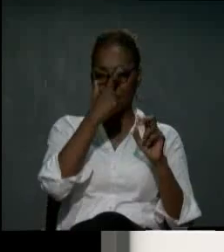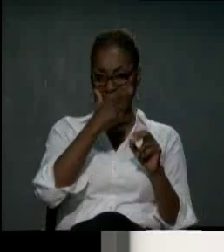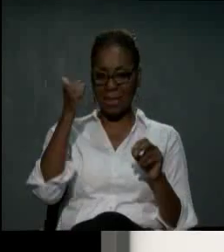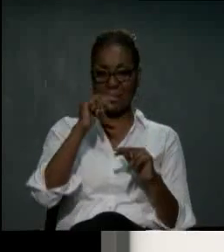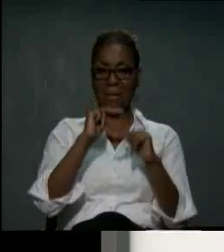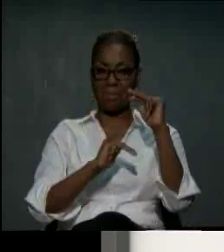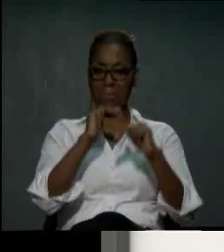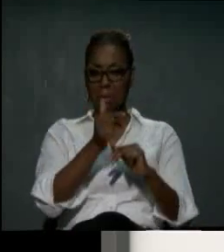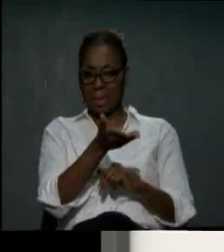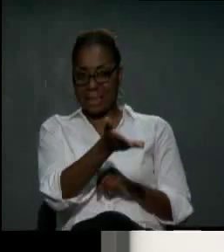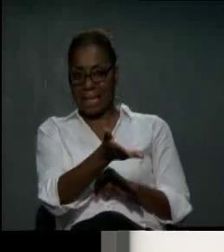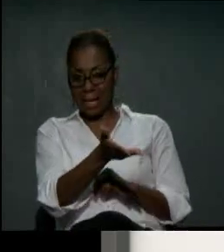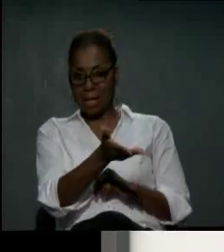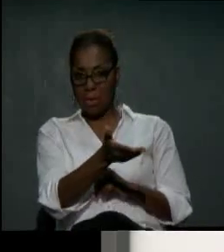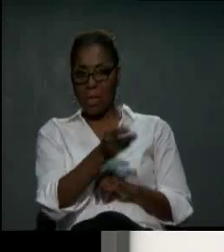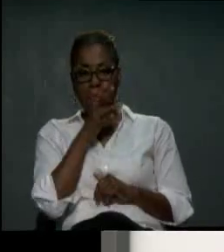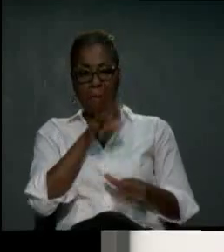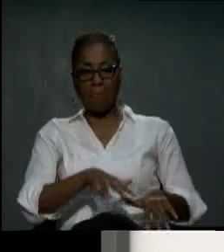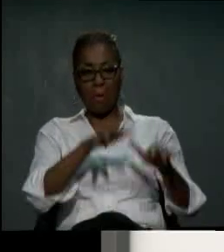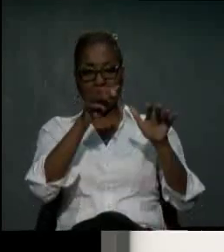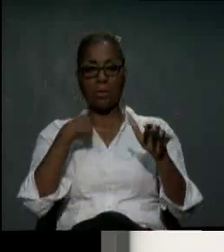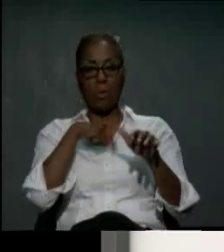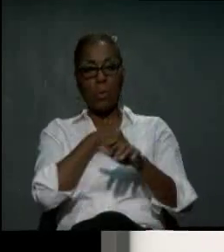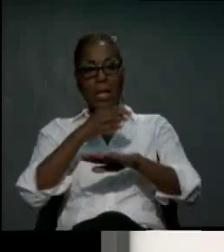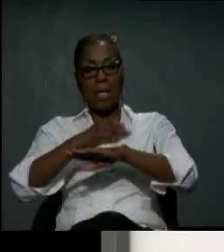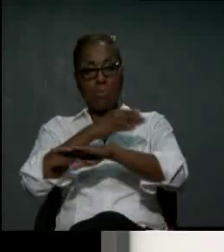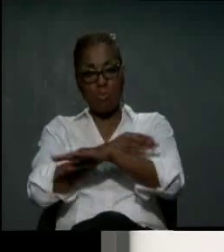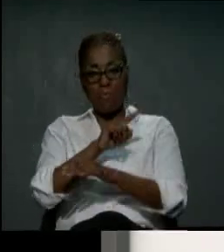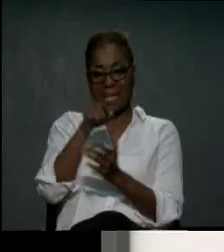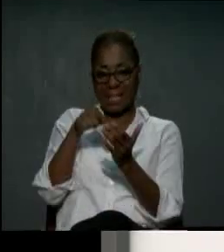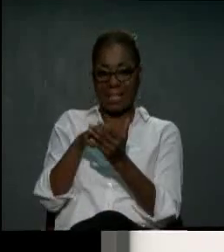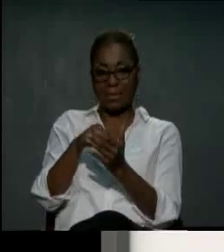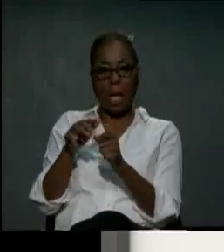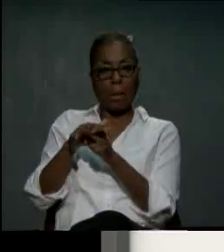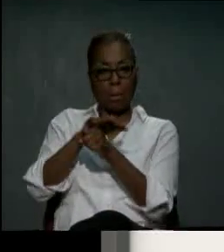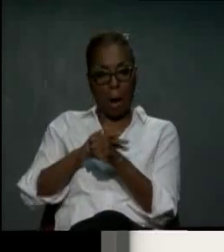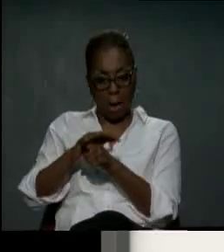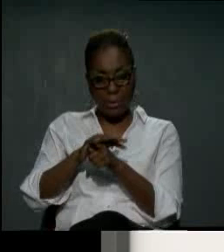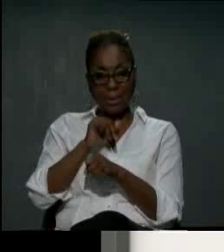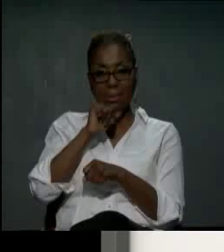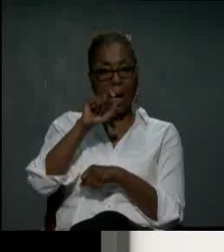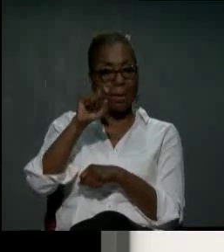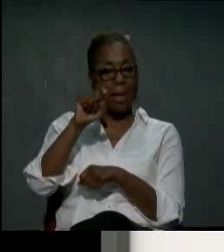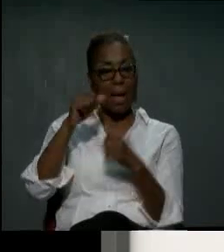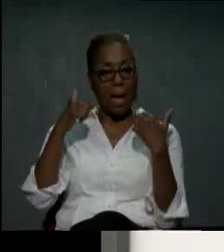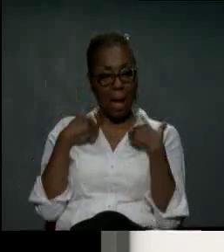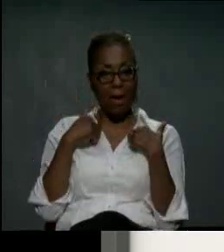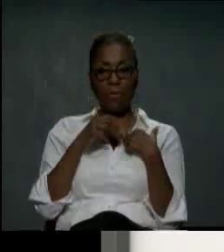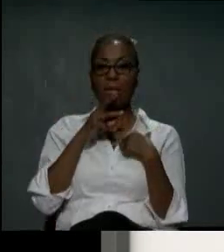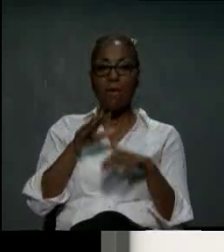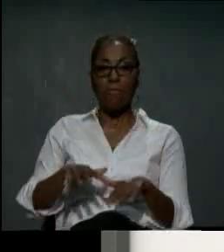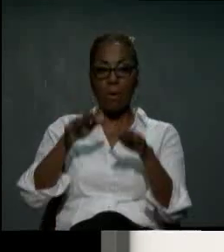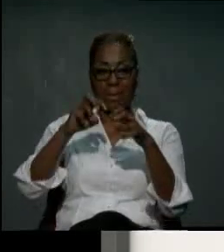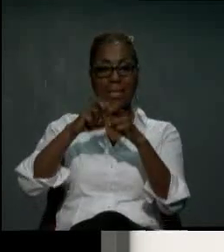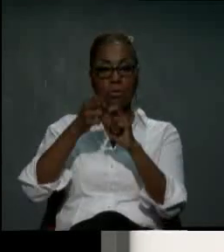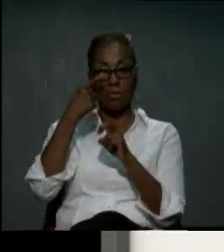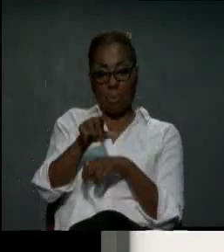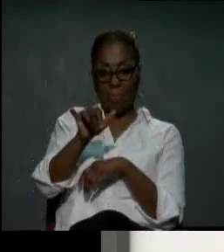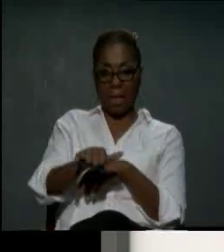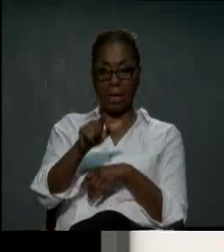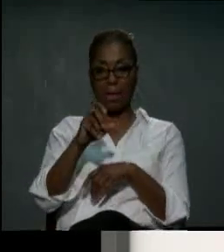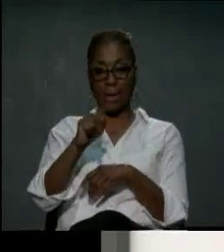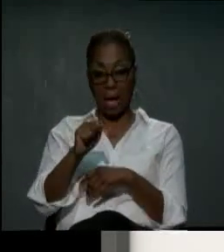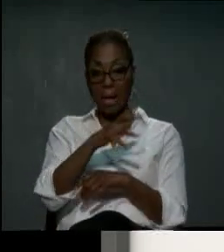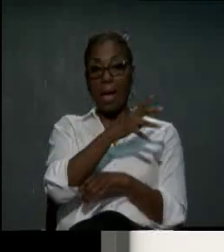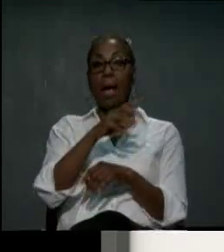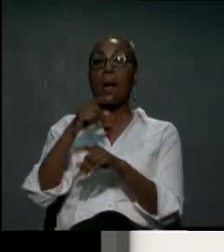the building there was flooding. So we're improving this lot and not having flooding issues for this lot. And we're also